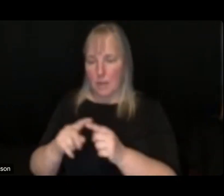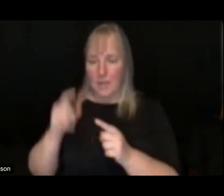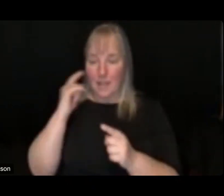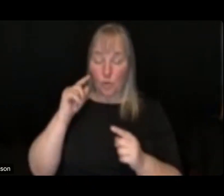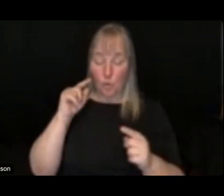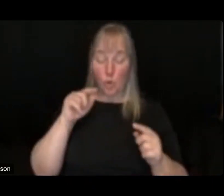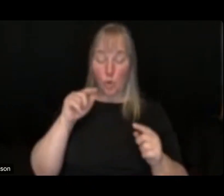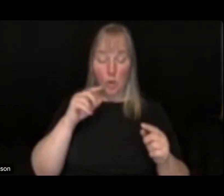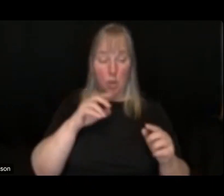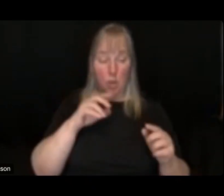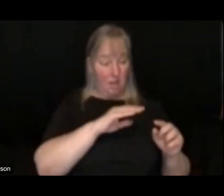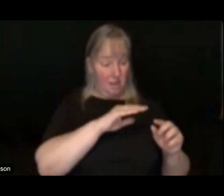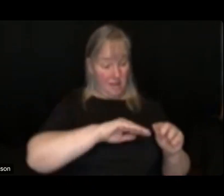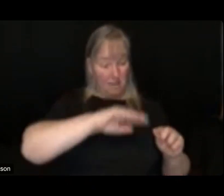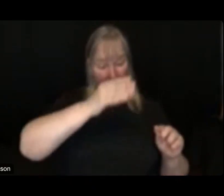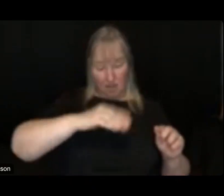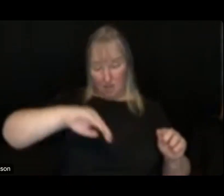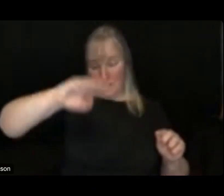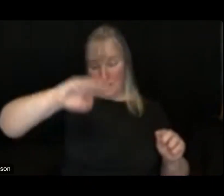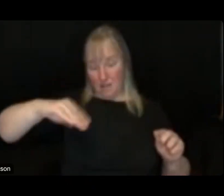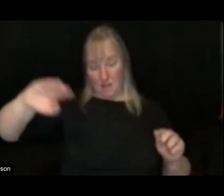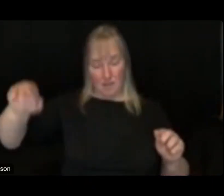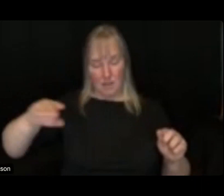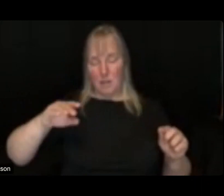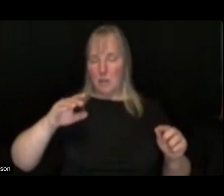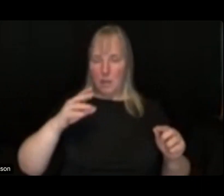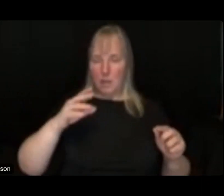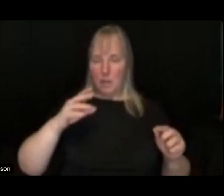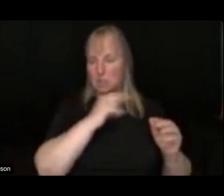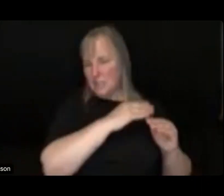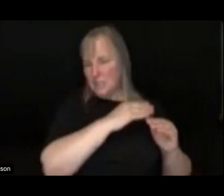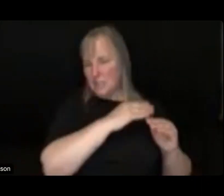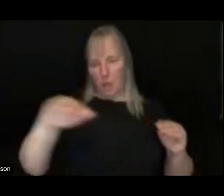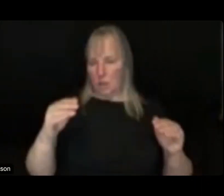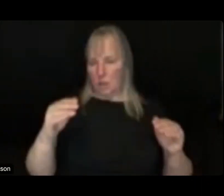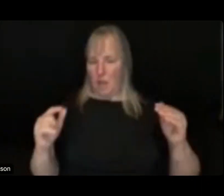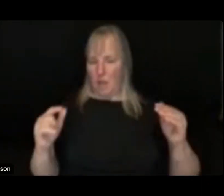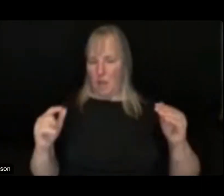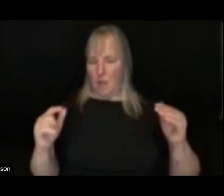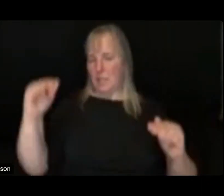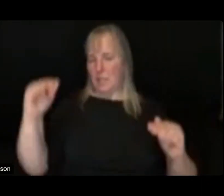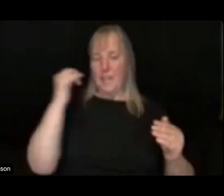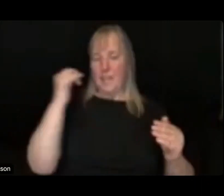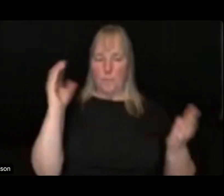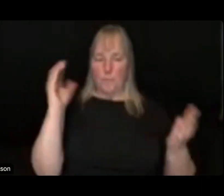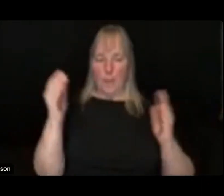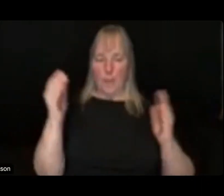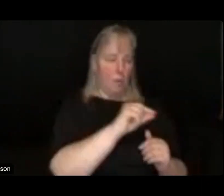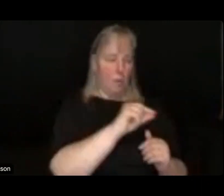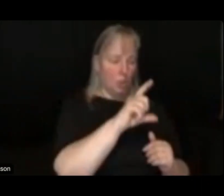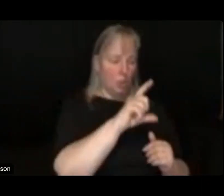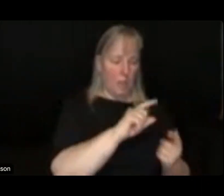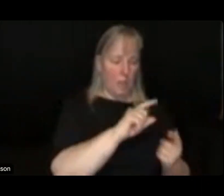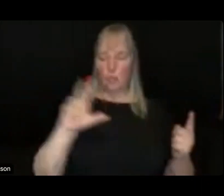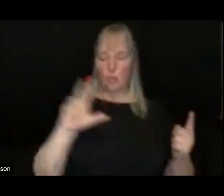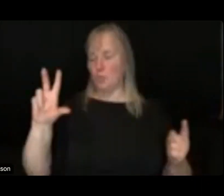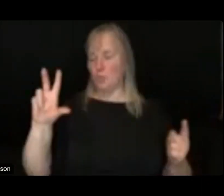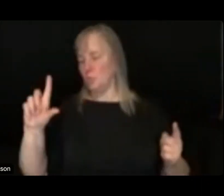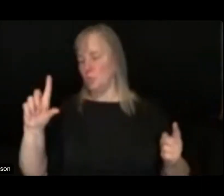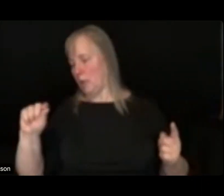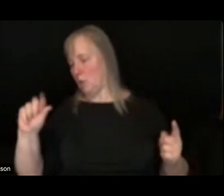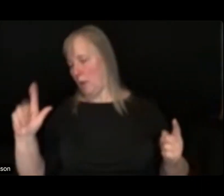smoothed it out. So I don't really know if you looked at 2020 to 2023, what was the